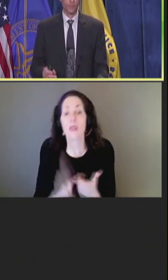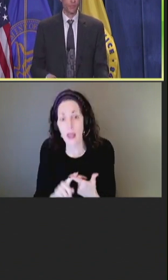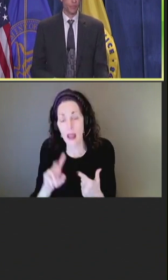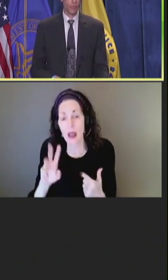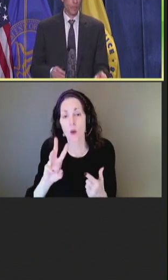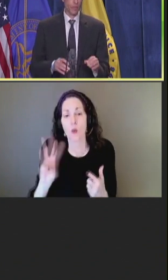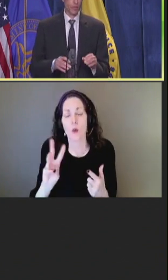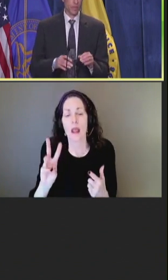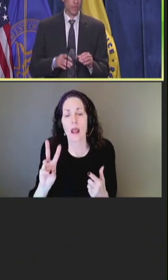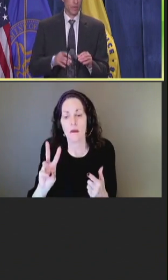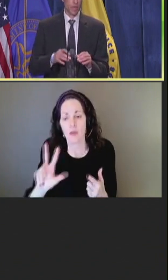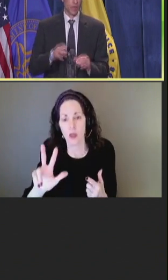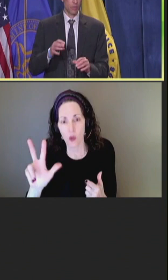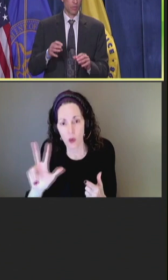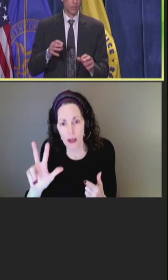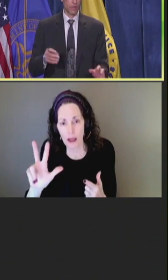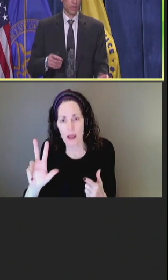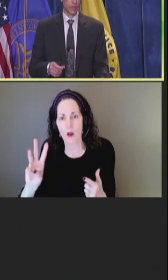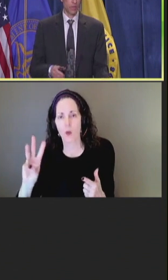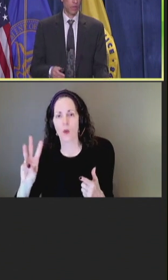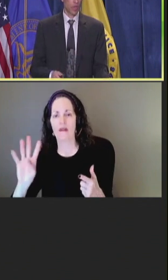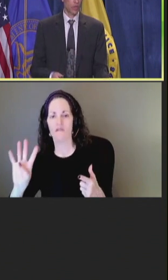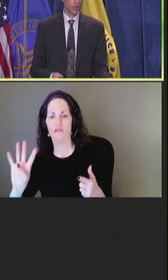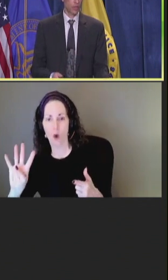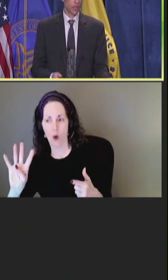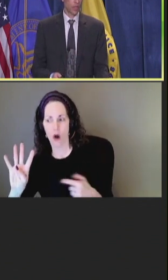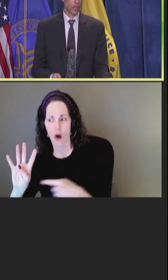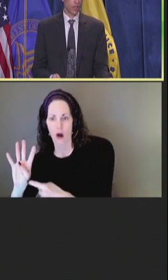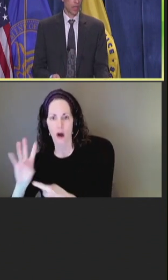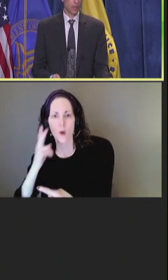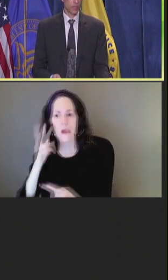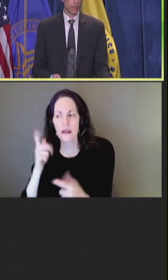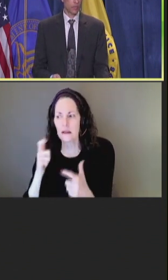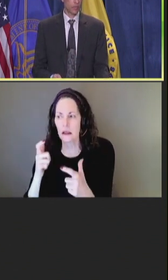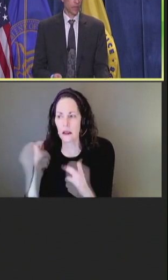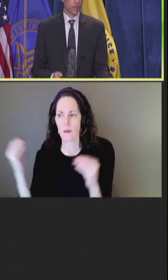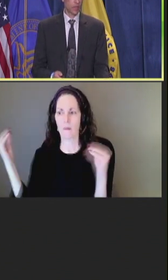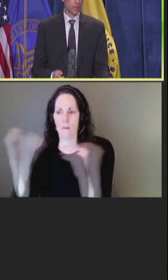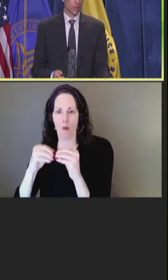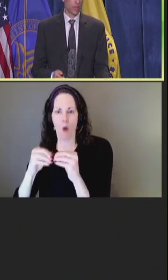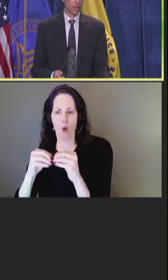4, this larger